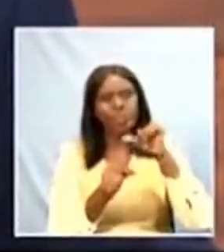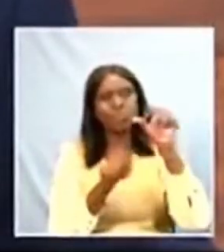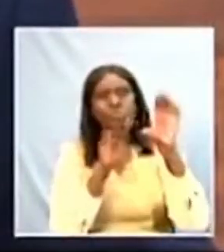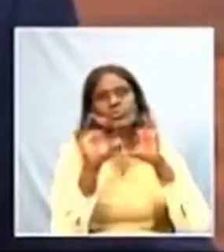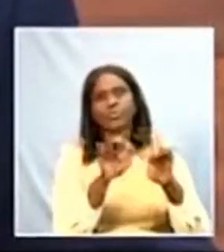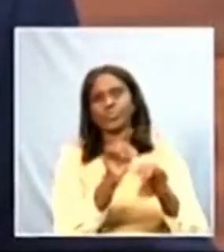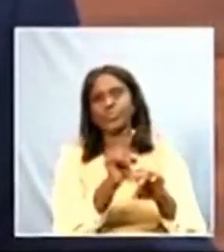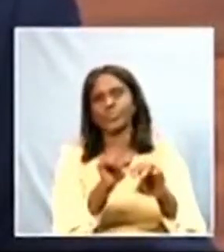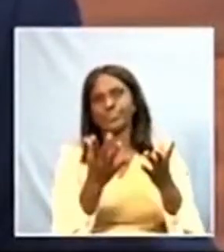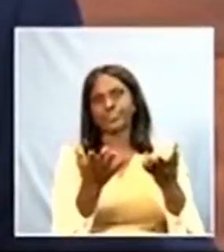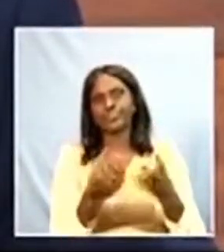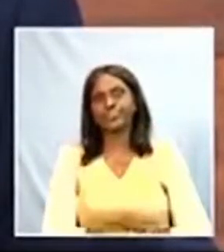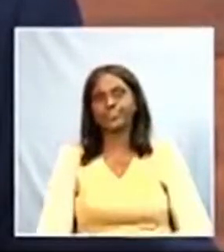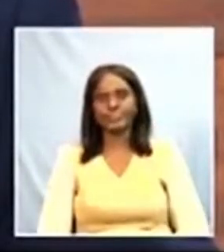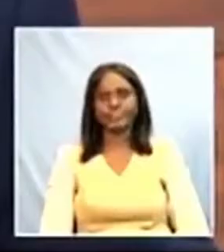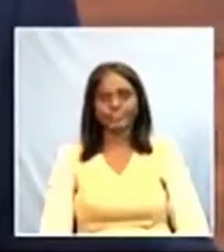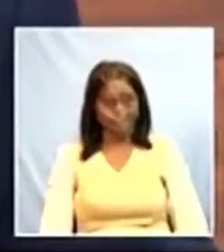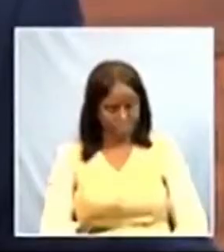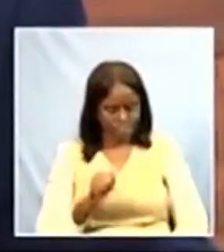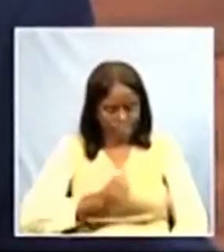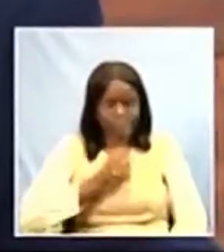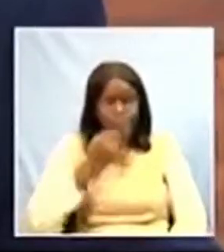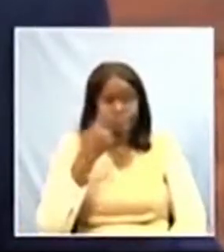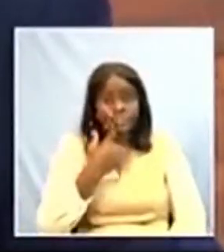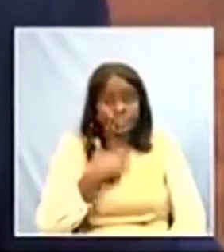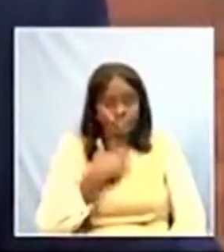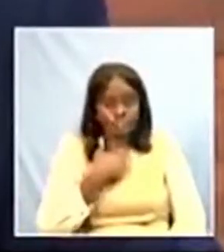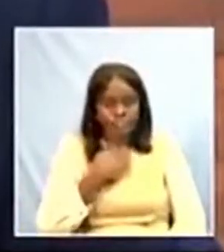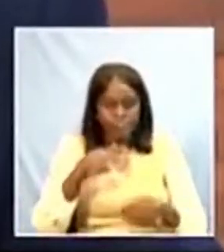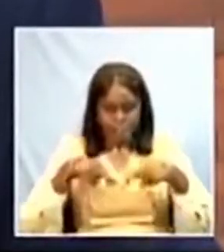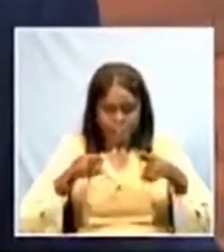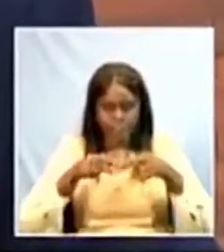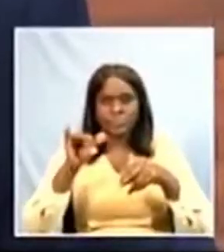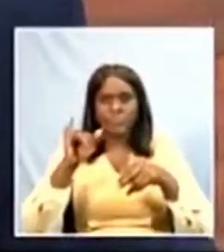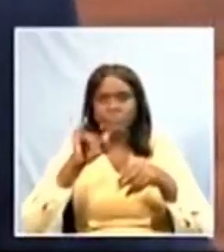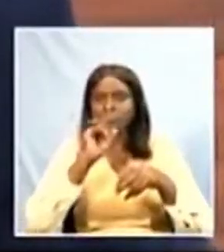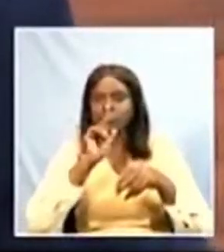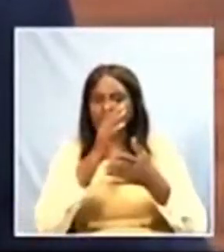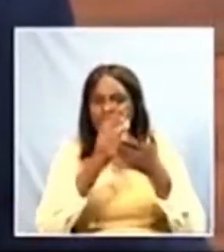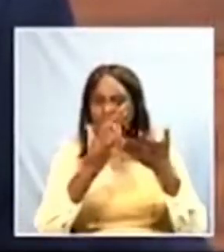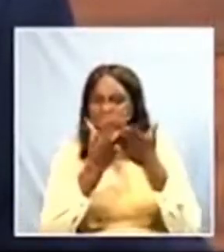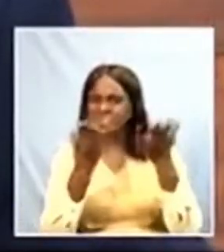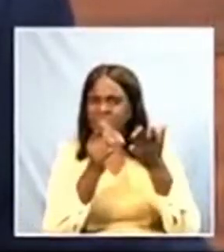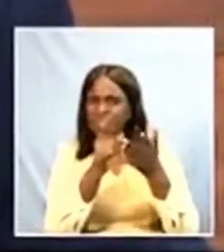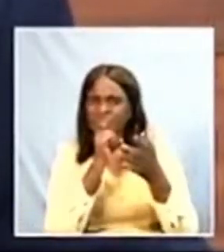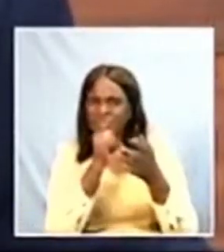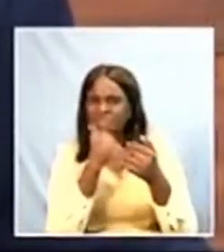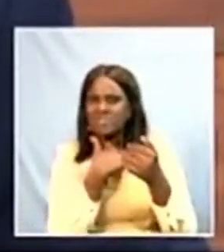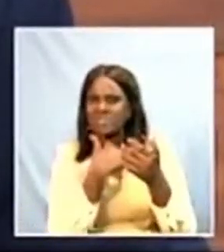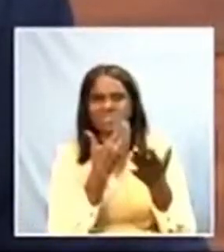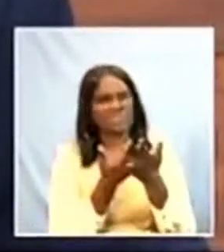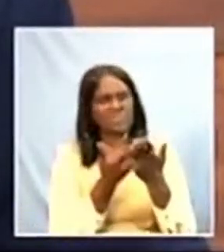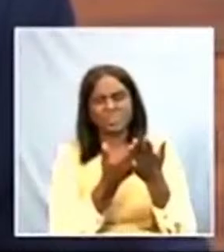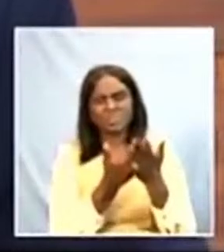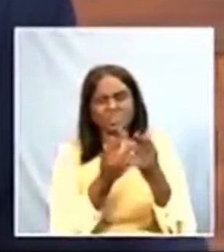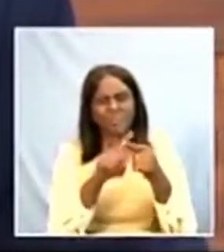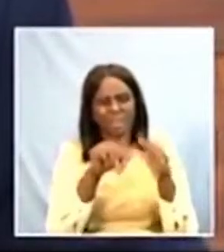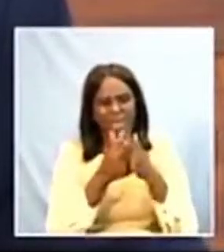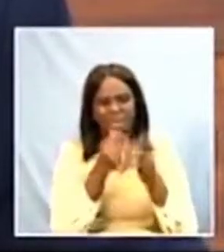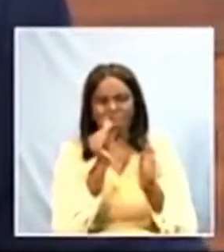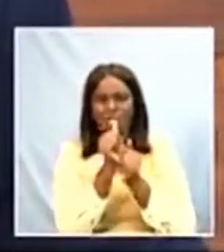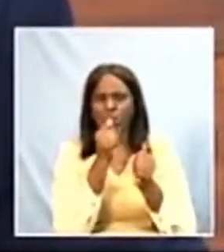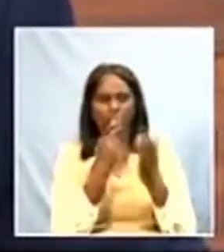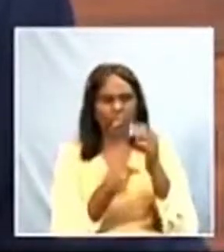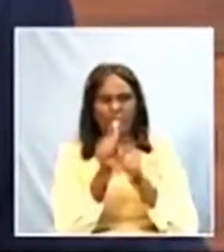this? We understand when the terrain, yes, to some extent, the terrain is terrible. But how about this?